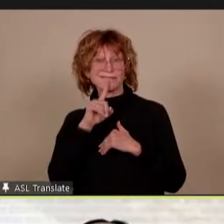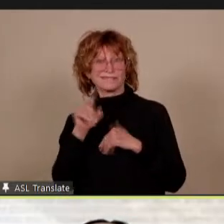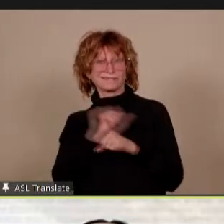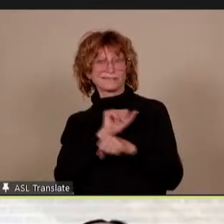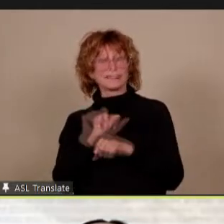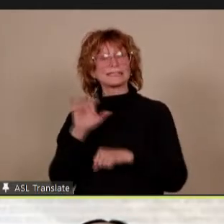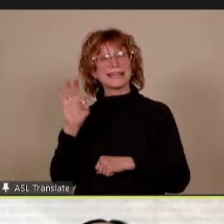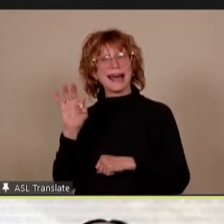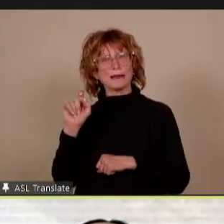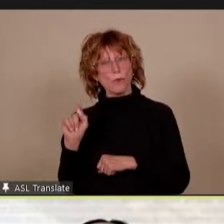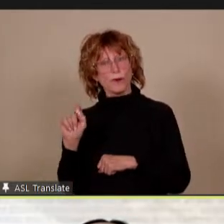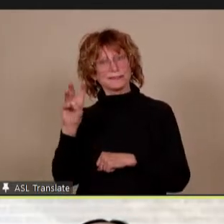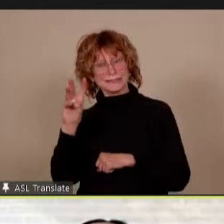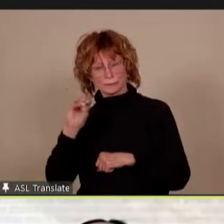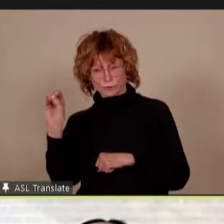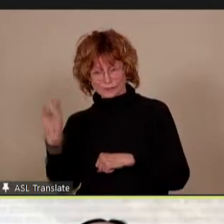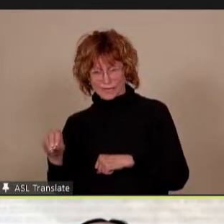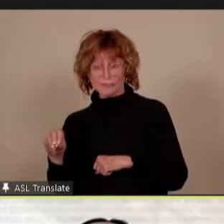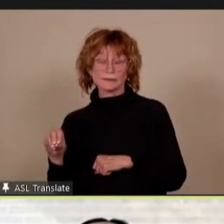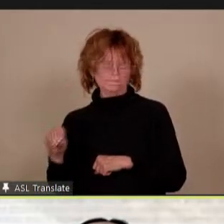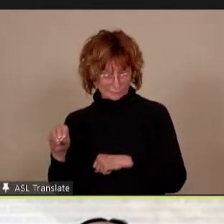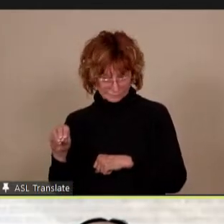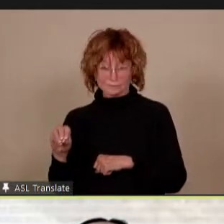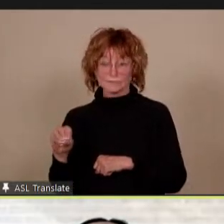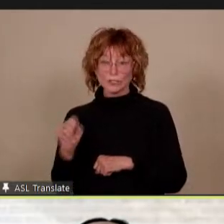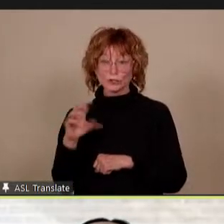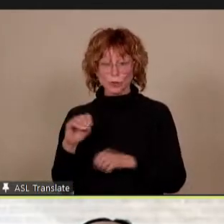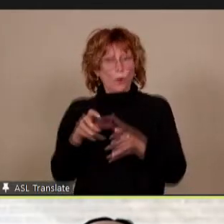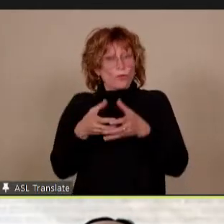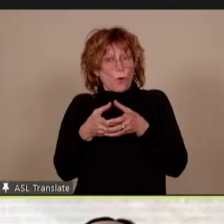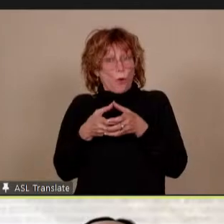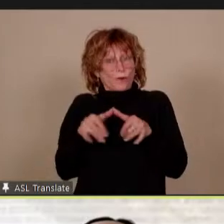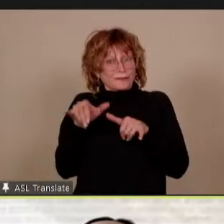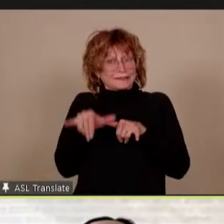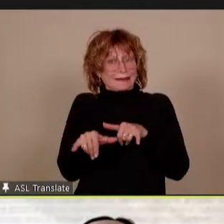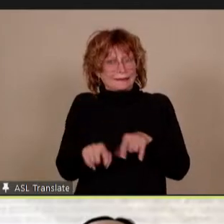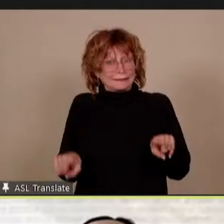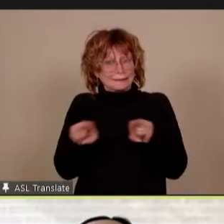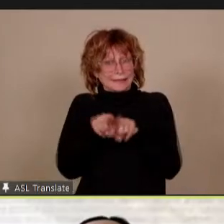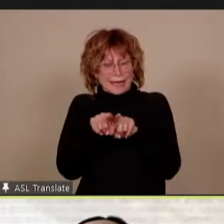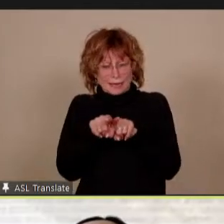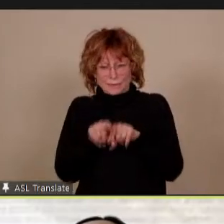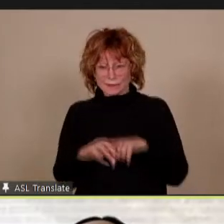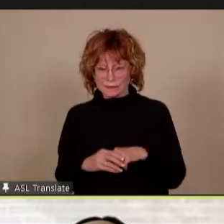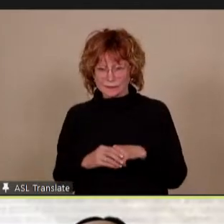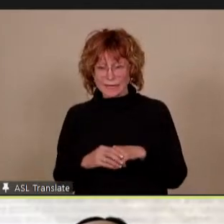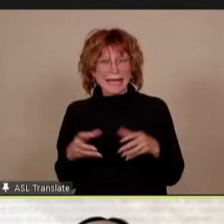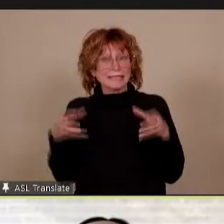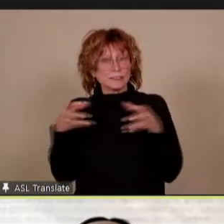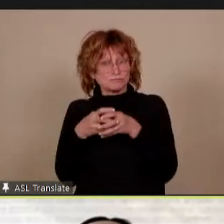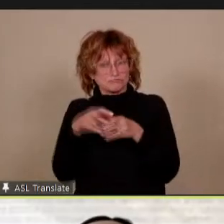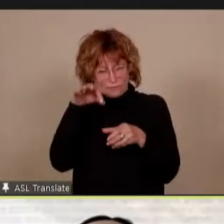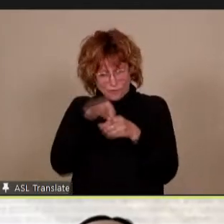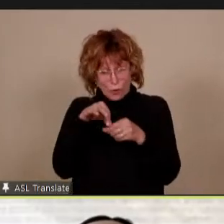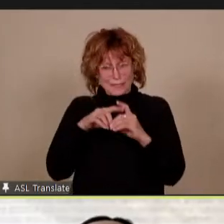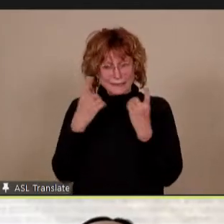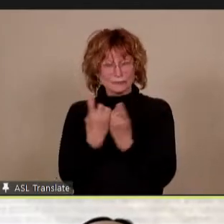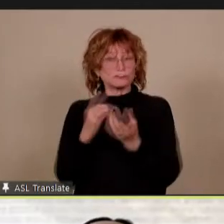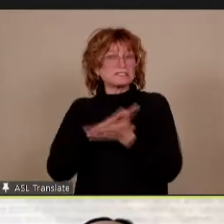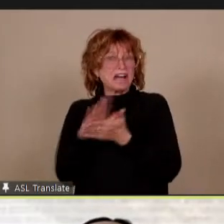9.06%. It retains the core of the existing districts. It does create compact voting districts, so they're nice